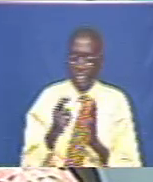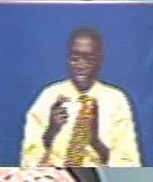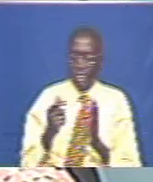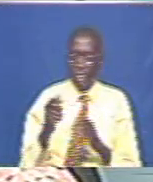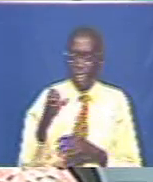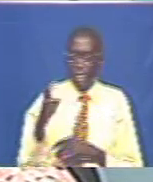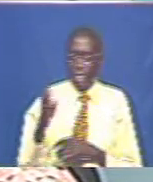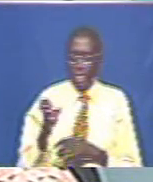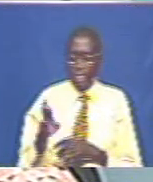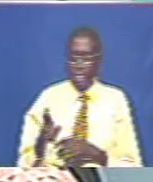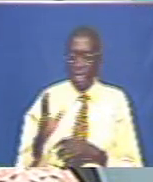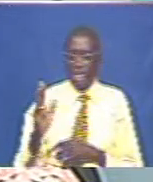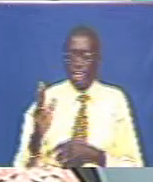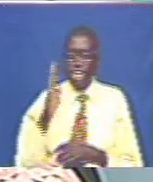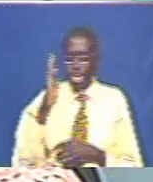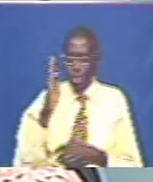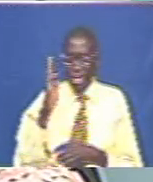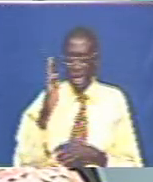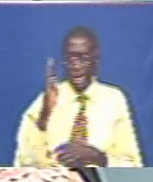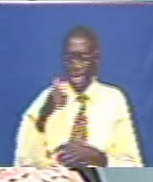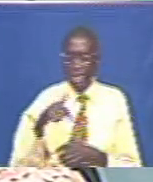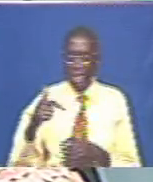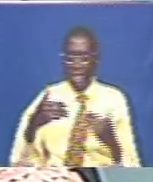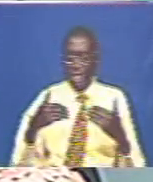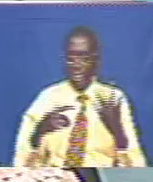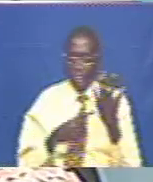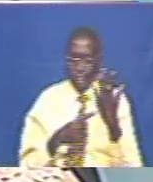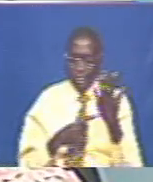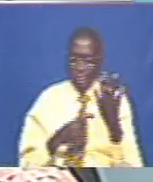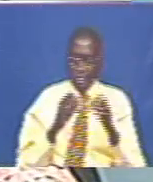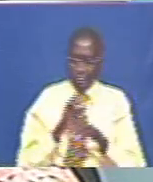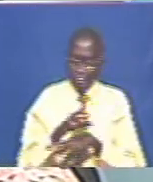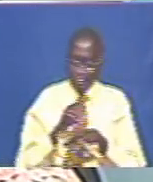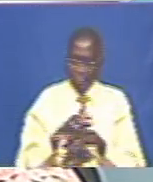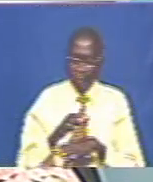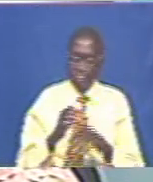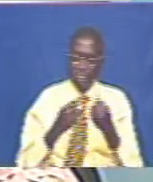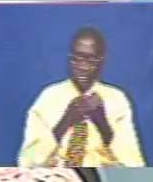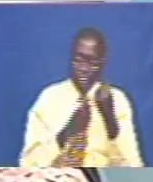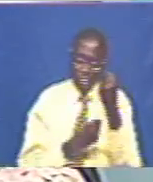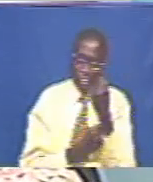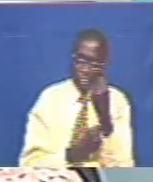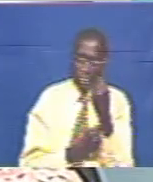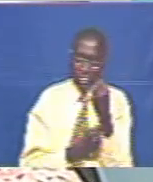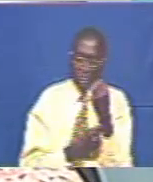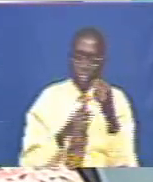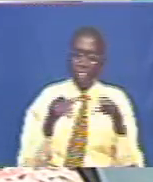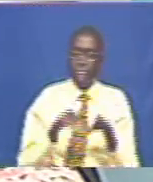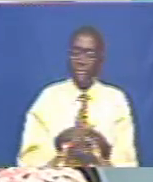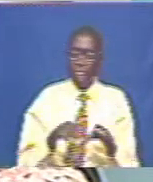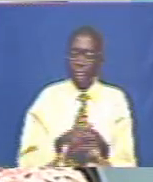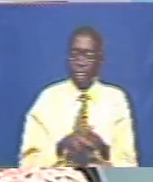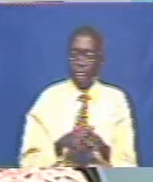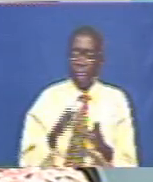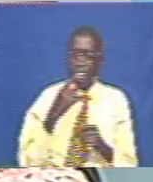securities and other things. So we have all the technical advice and issues that we are supporting the farmers, the members. Yeah. And I